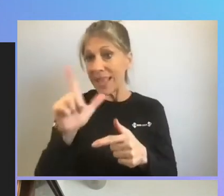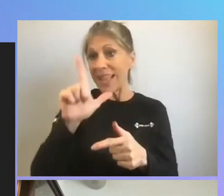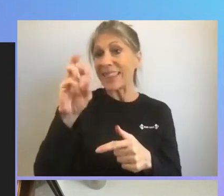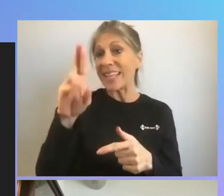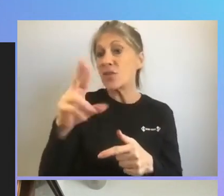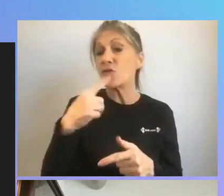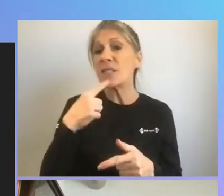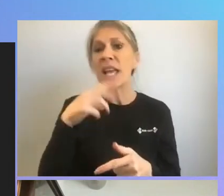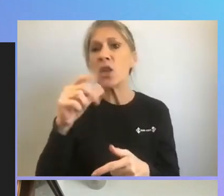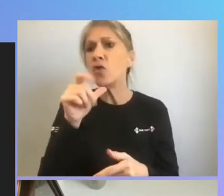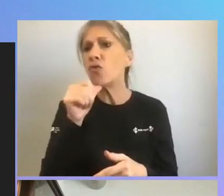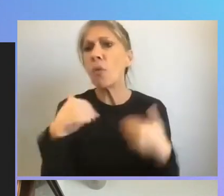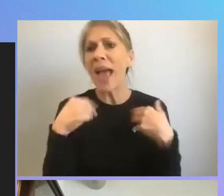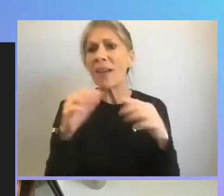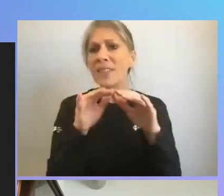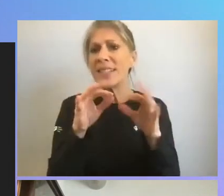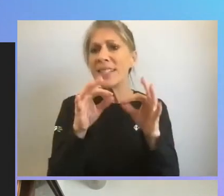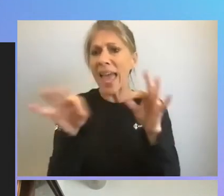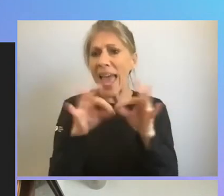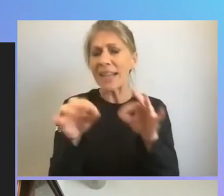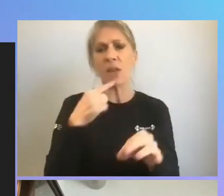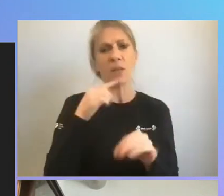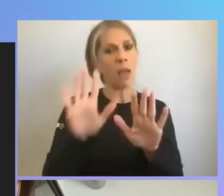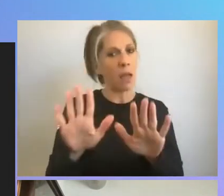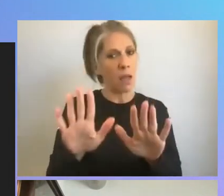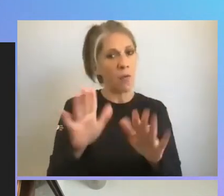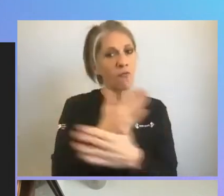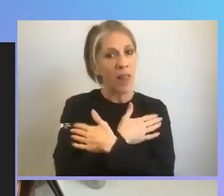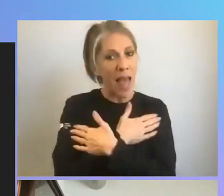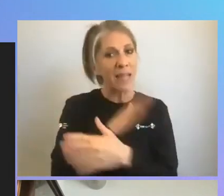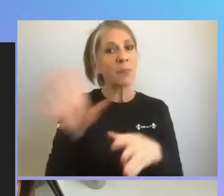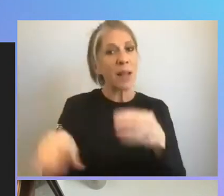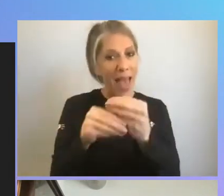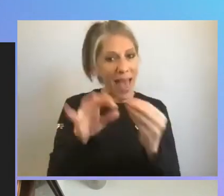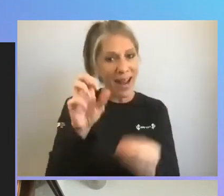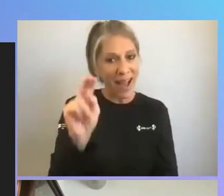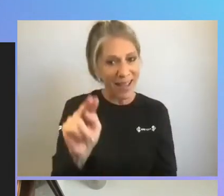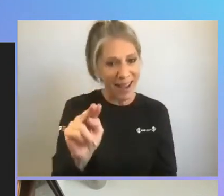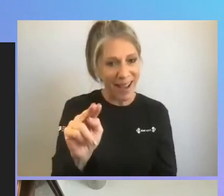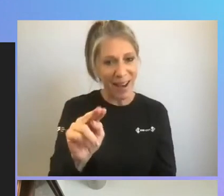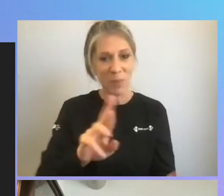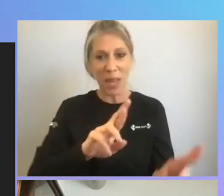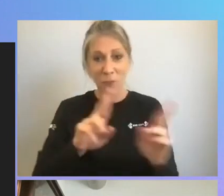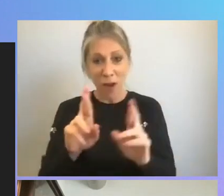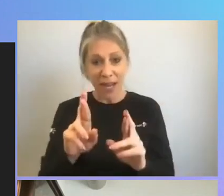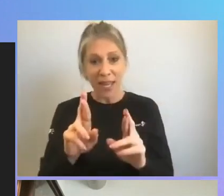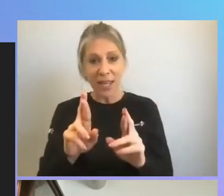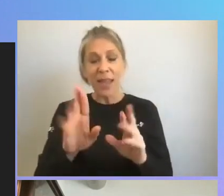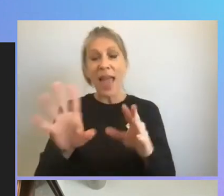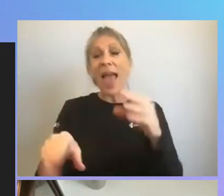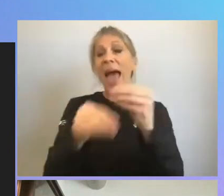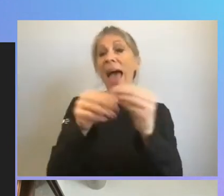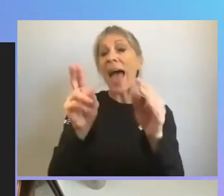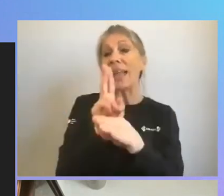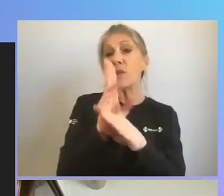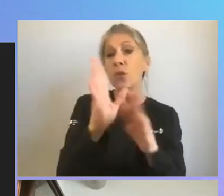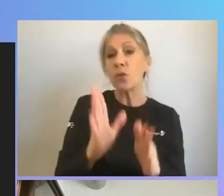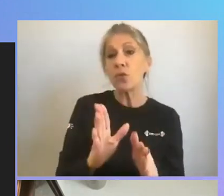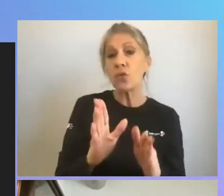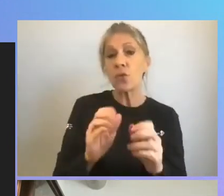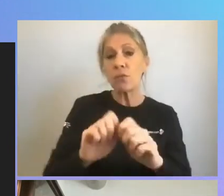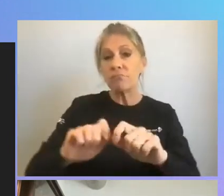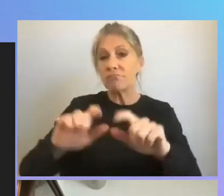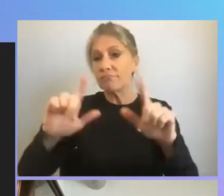don't have any text in there. I'll say, calm down, Linter. I'm adding an icon. I can give my icon a type. Let's say add user. It's going to render a little